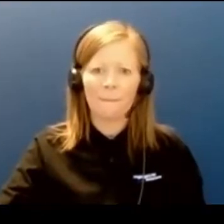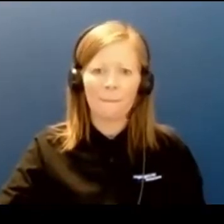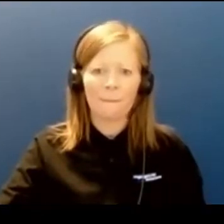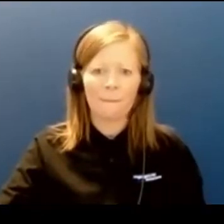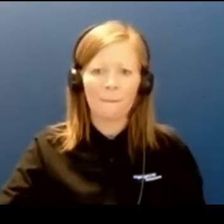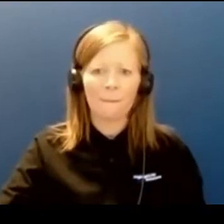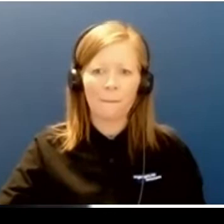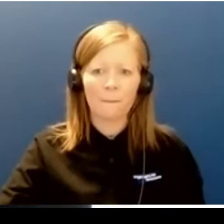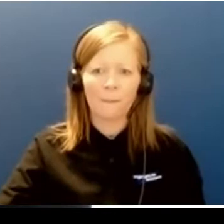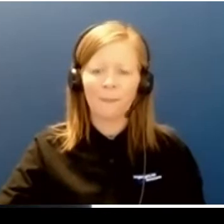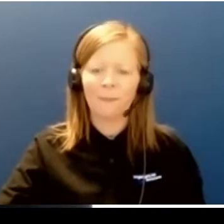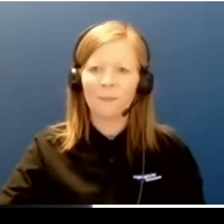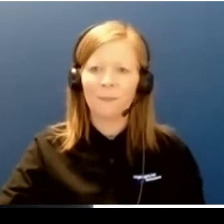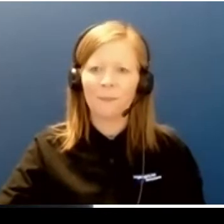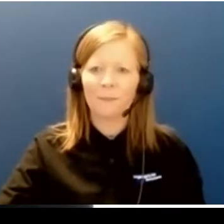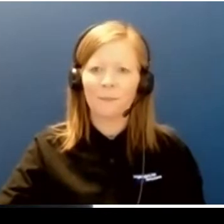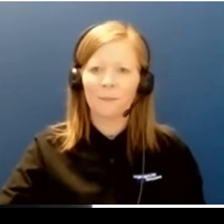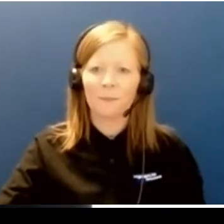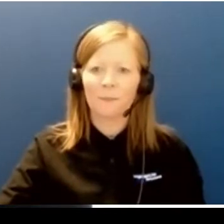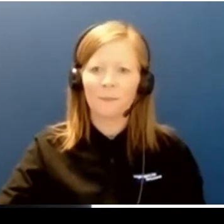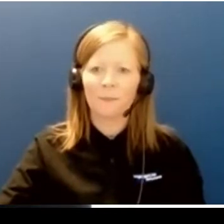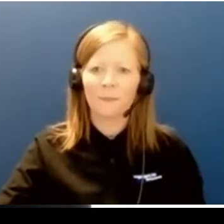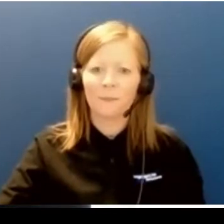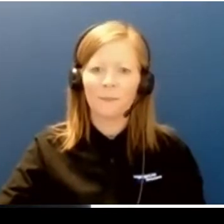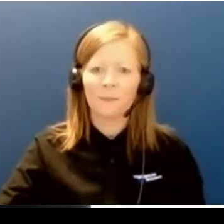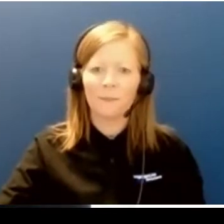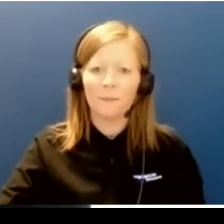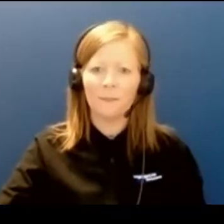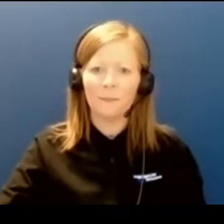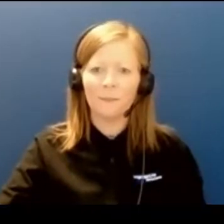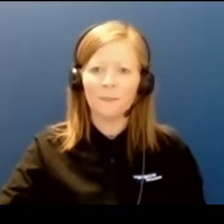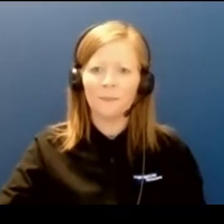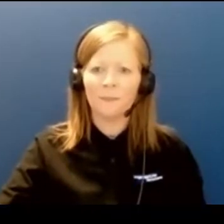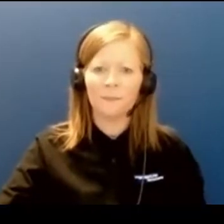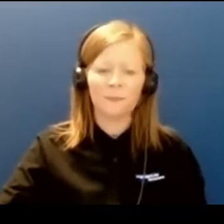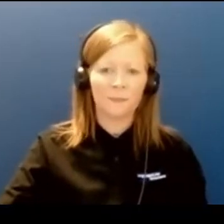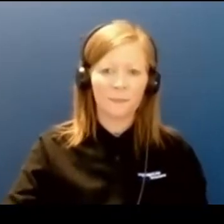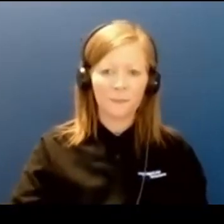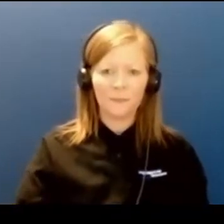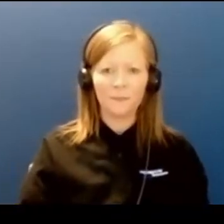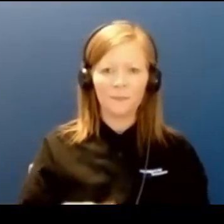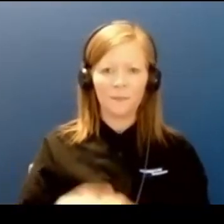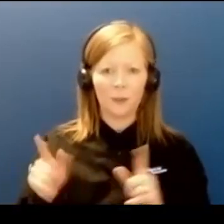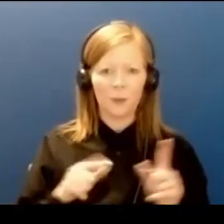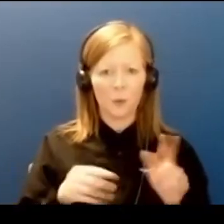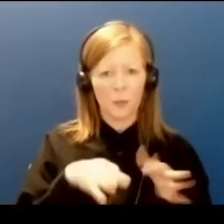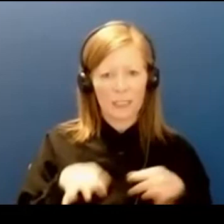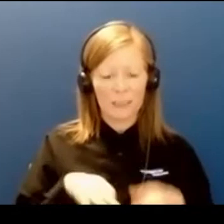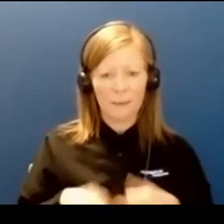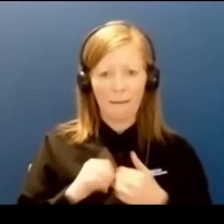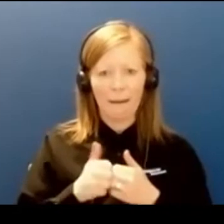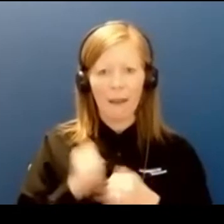you find the green share screen, and select the space that you'd like to share? Yes.